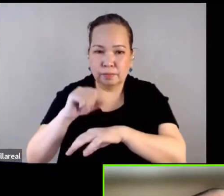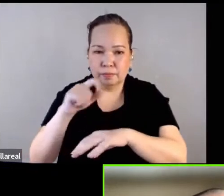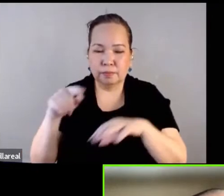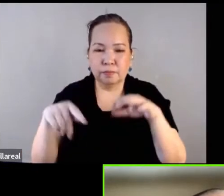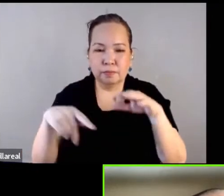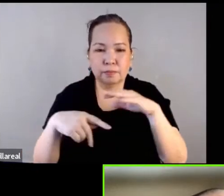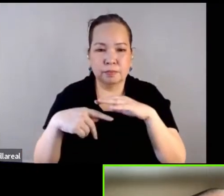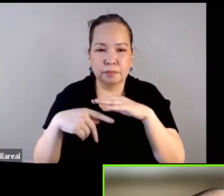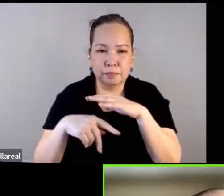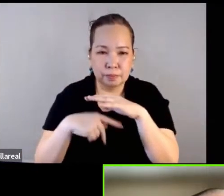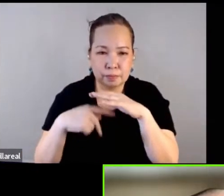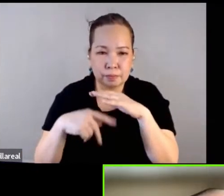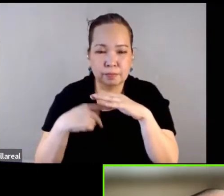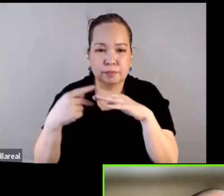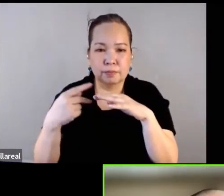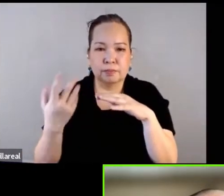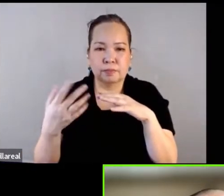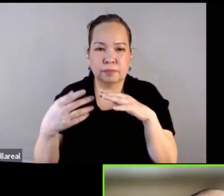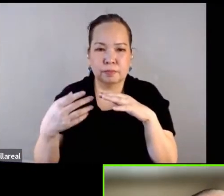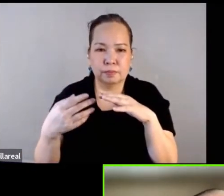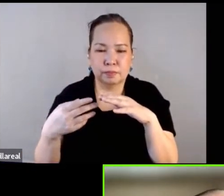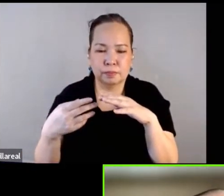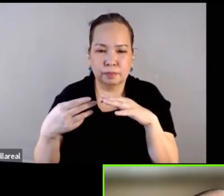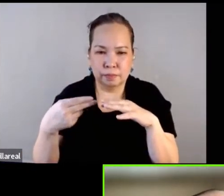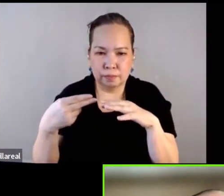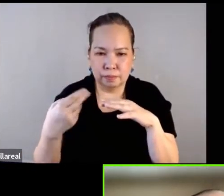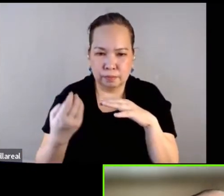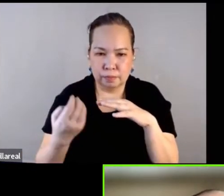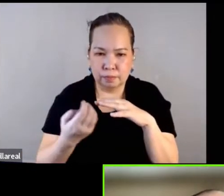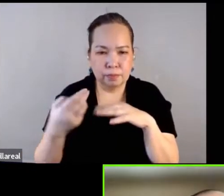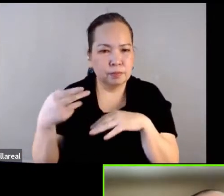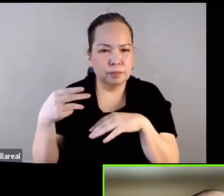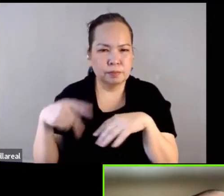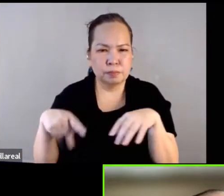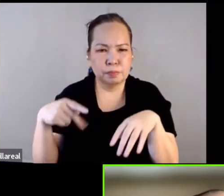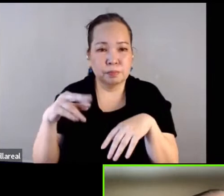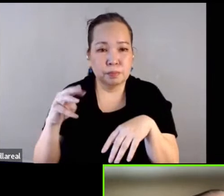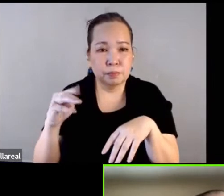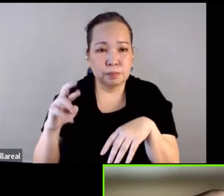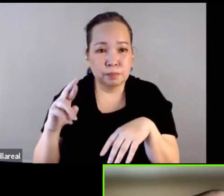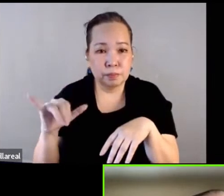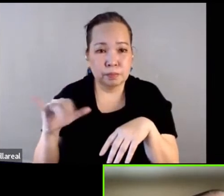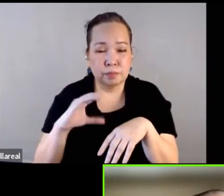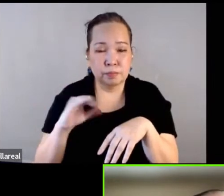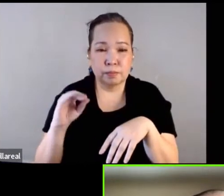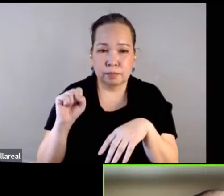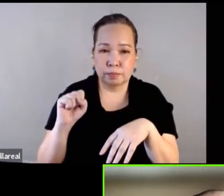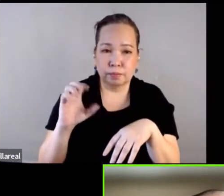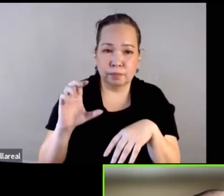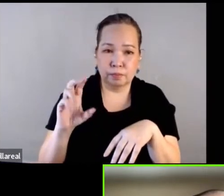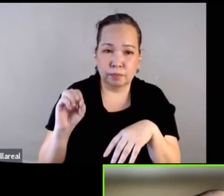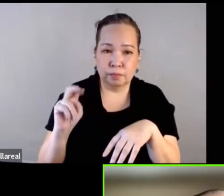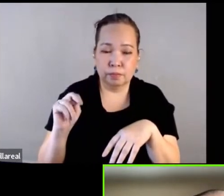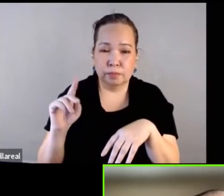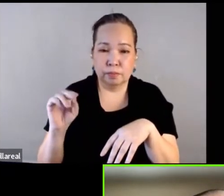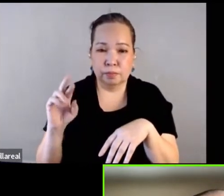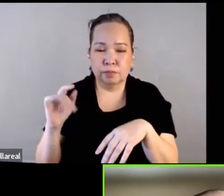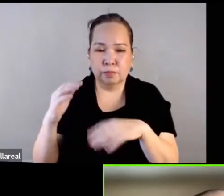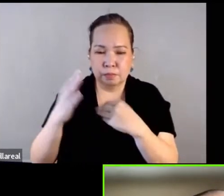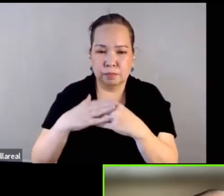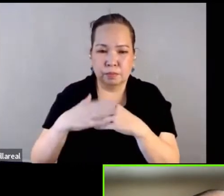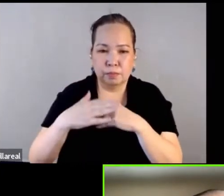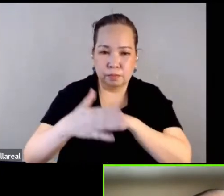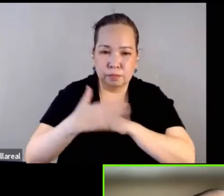and secondary schools in coastal areas in the Philippines. to avoid repeated expenditures and prevent